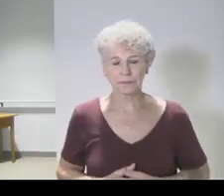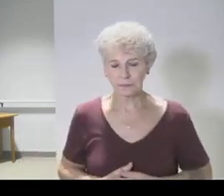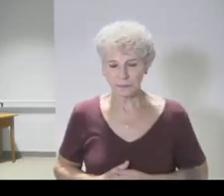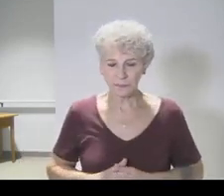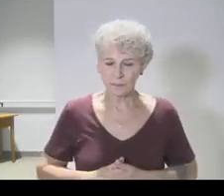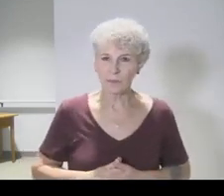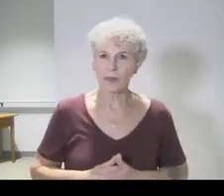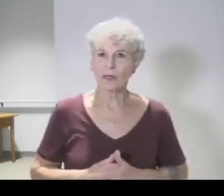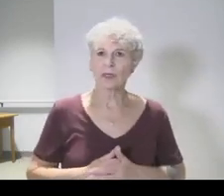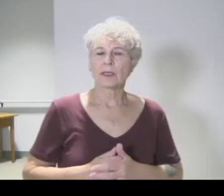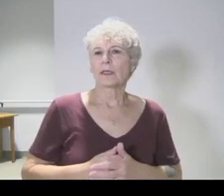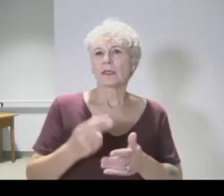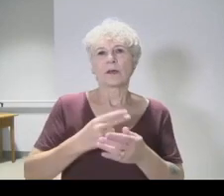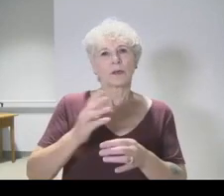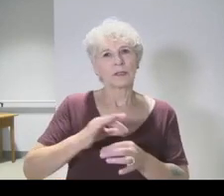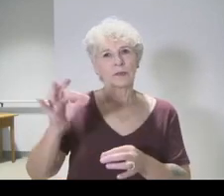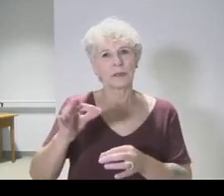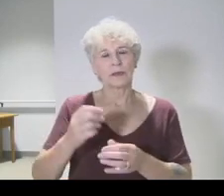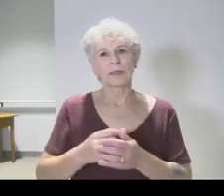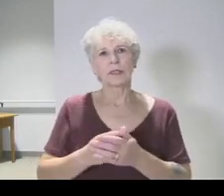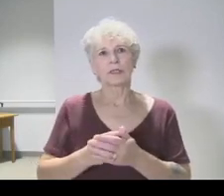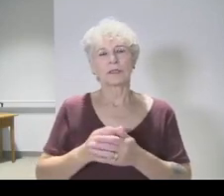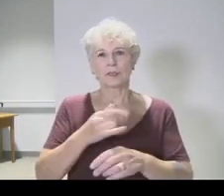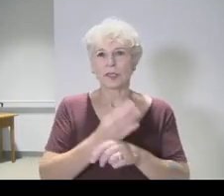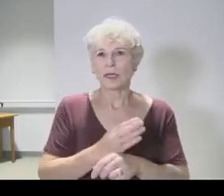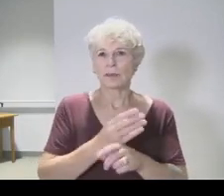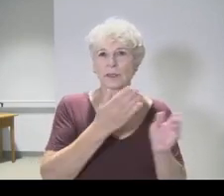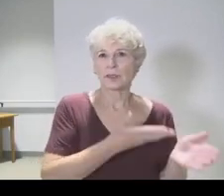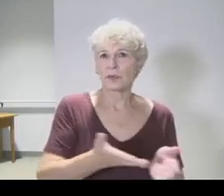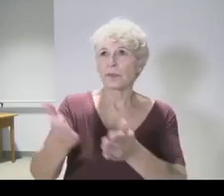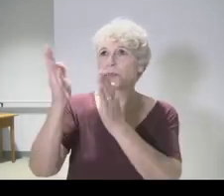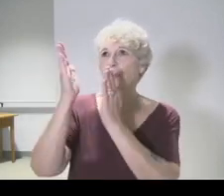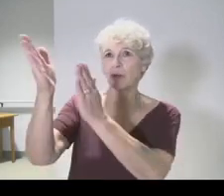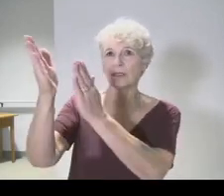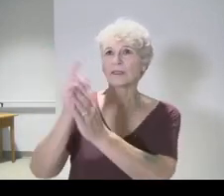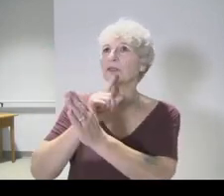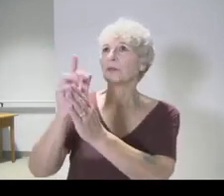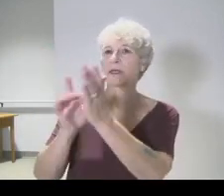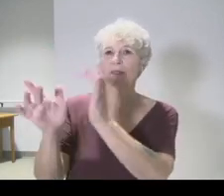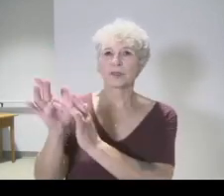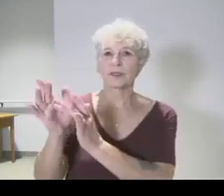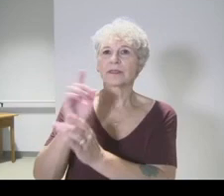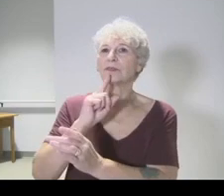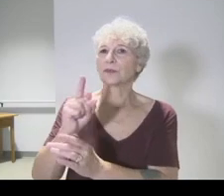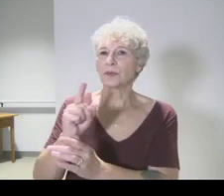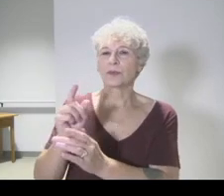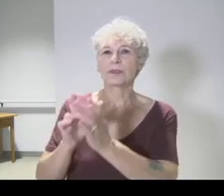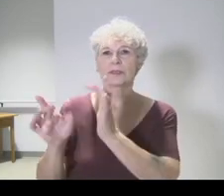One of the Holy Spirit's roles in our lives is to point us to Jesus. The real Jesus, the true